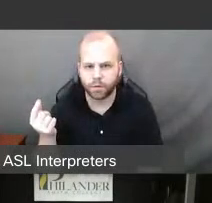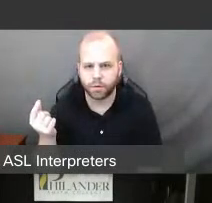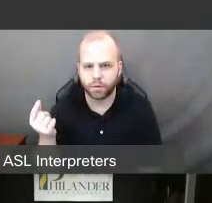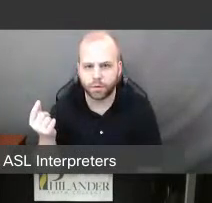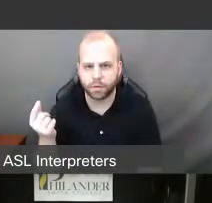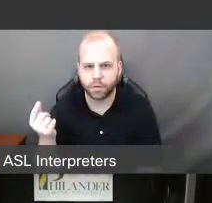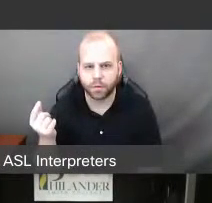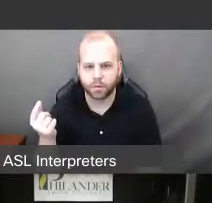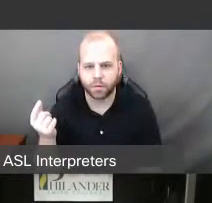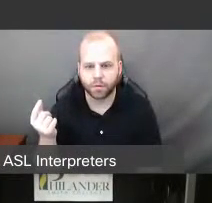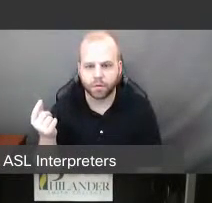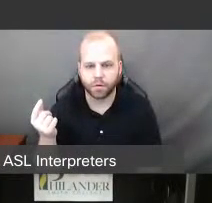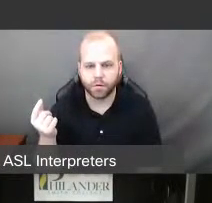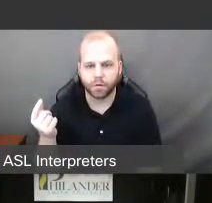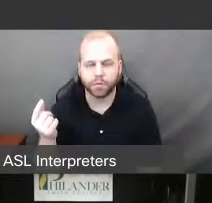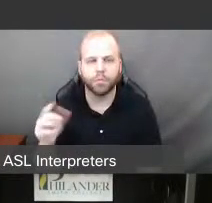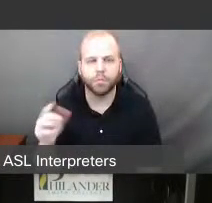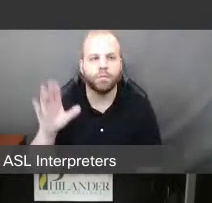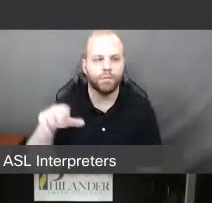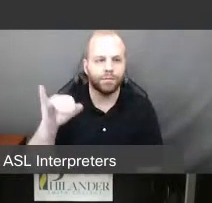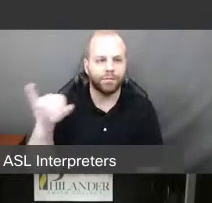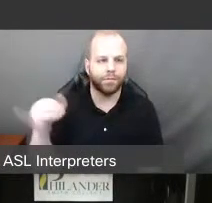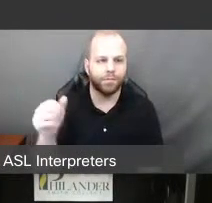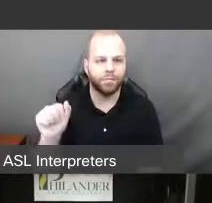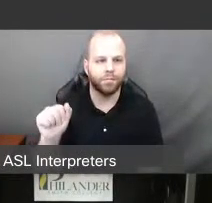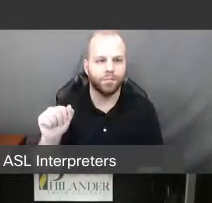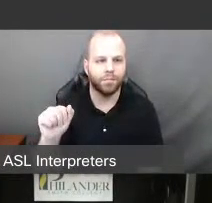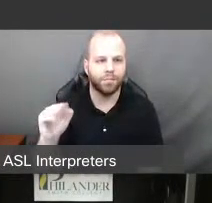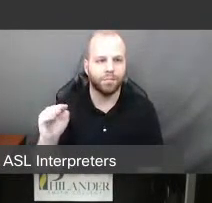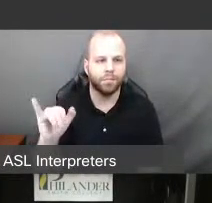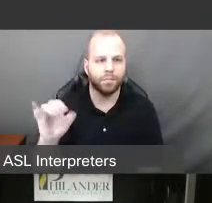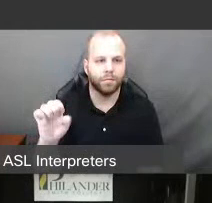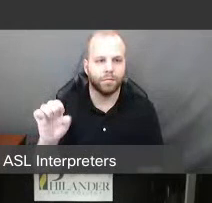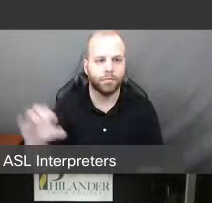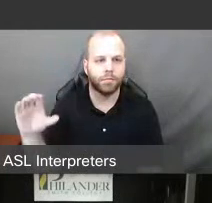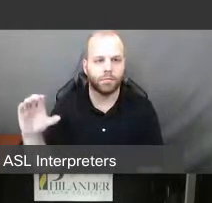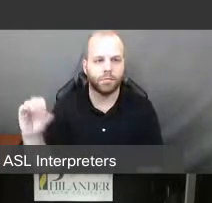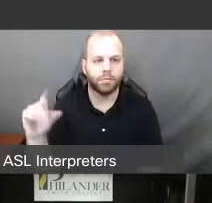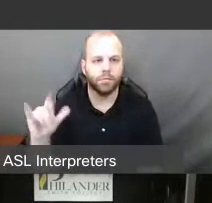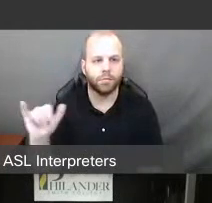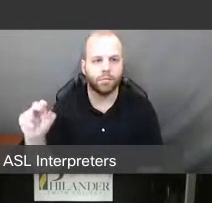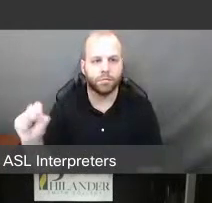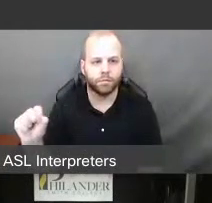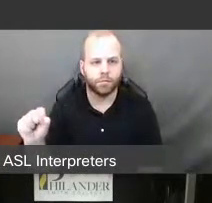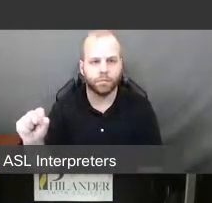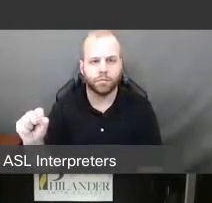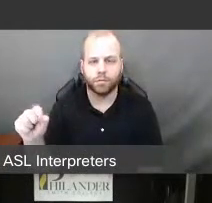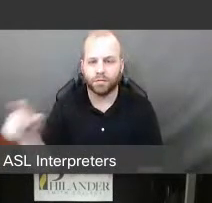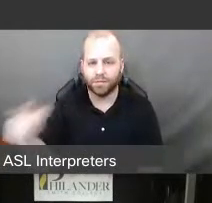Mr. Overton, this is Jamie Collins. Could you chime in on